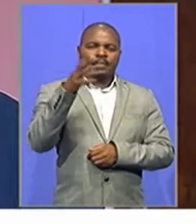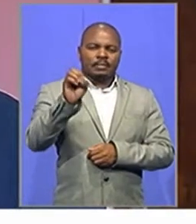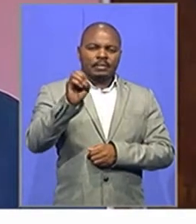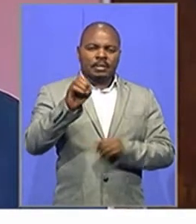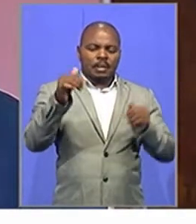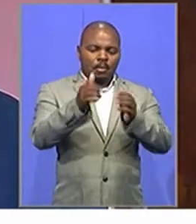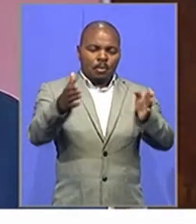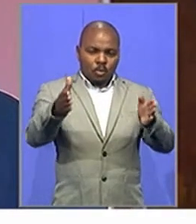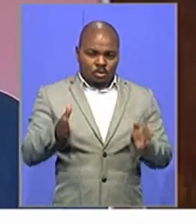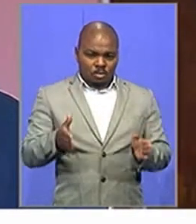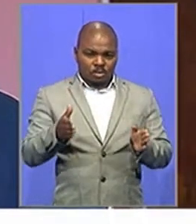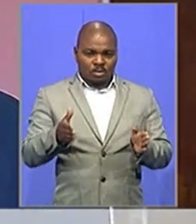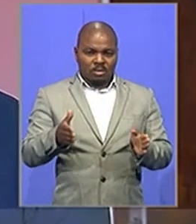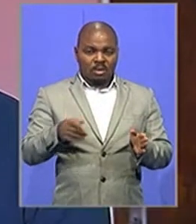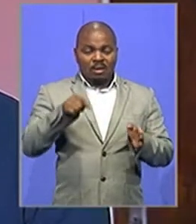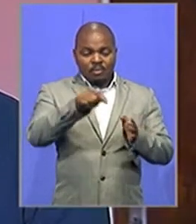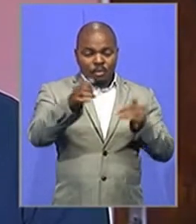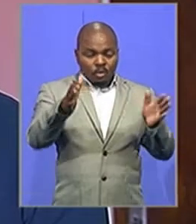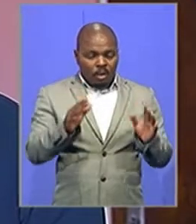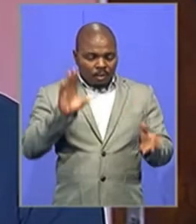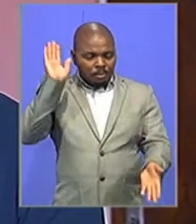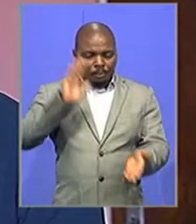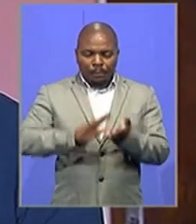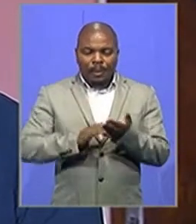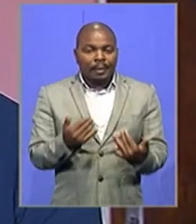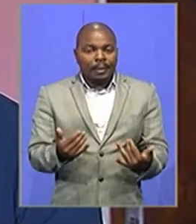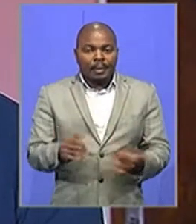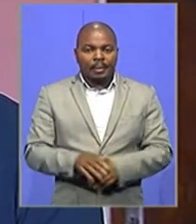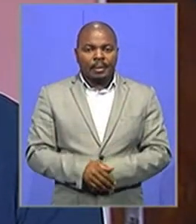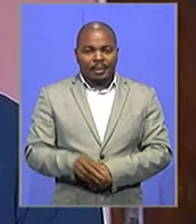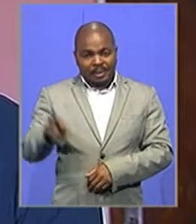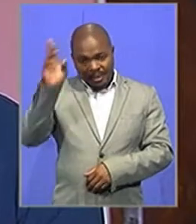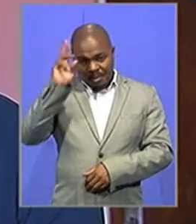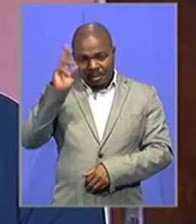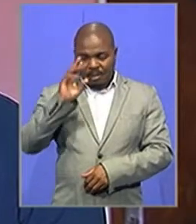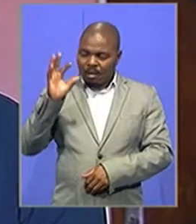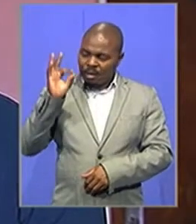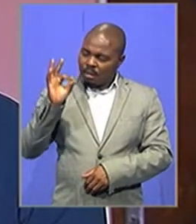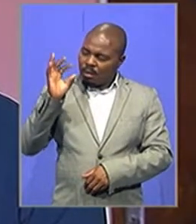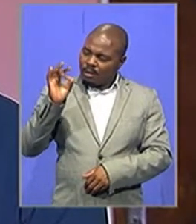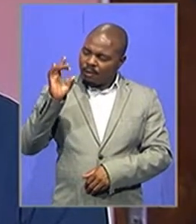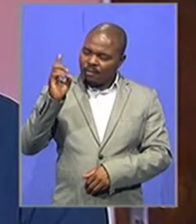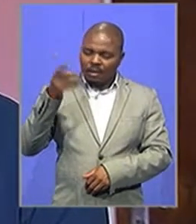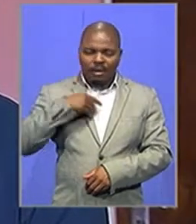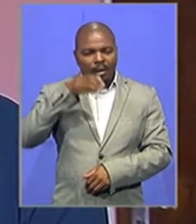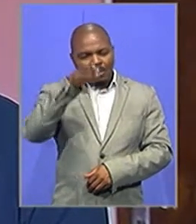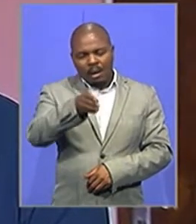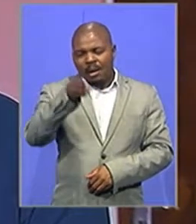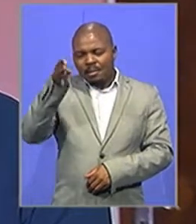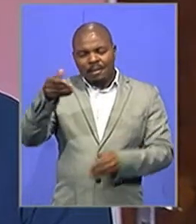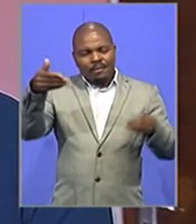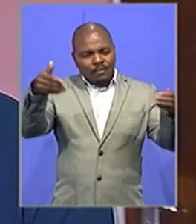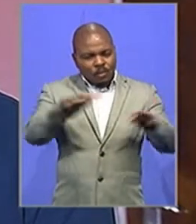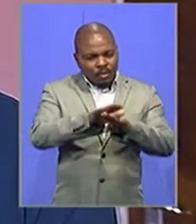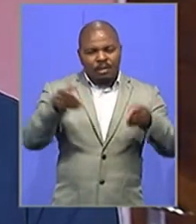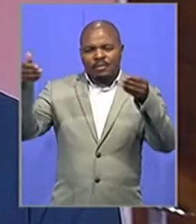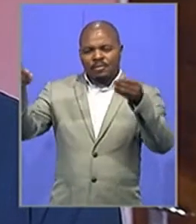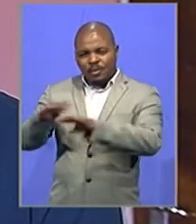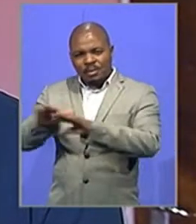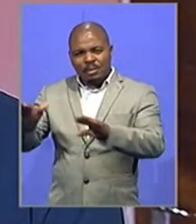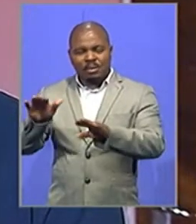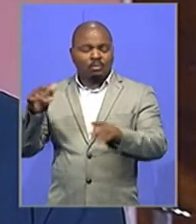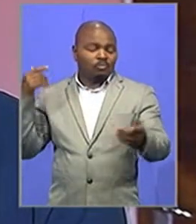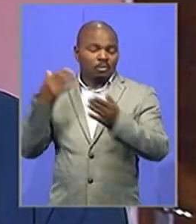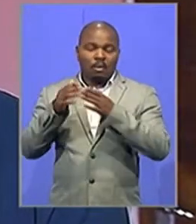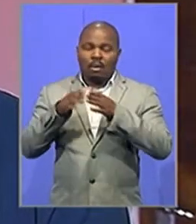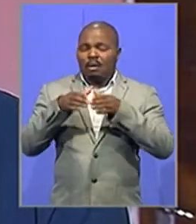and those coffins are finished by now. Remember, every day we're running funerals, each and every day, and the number has been